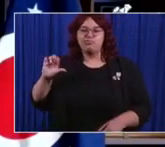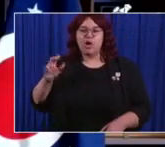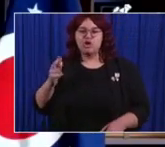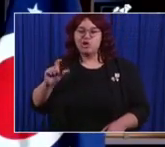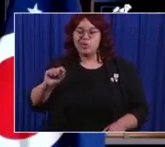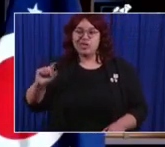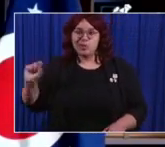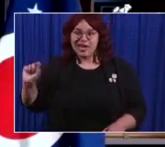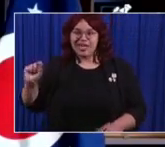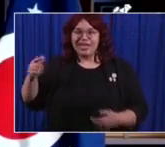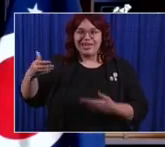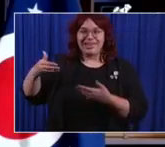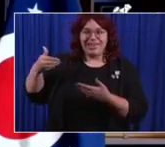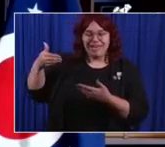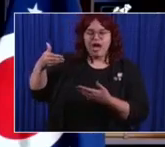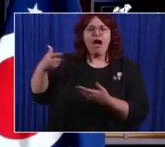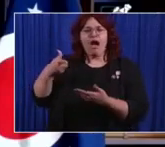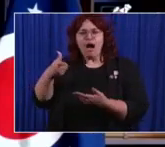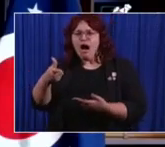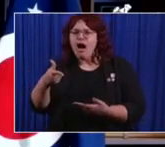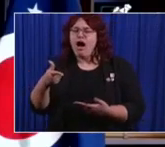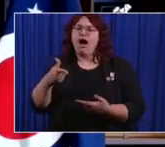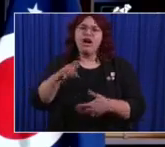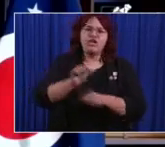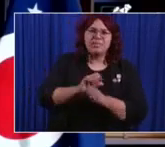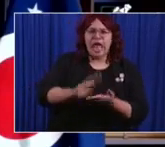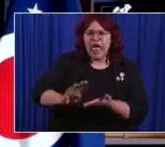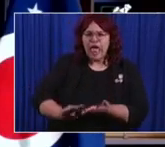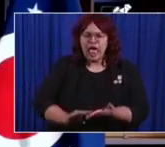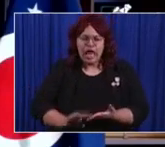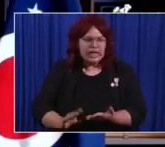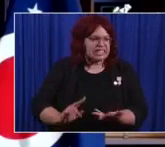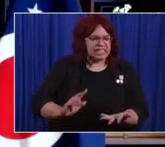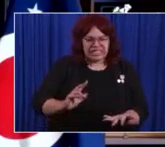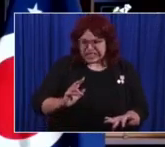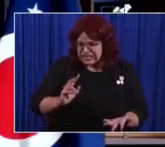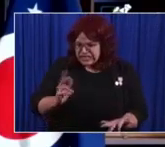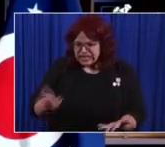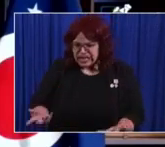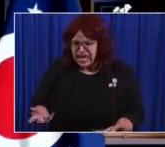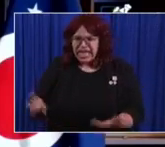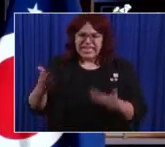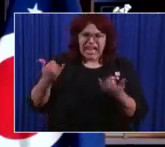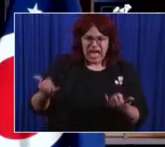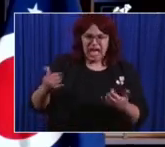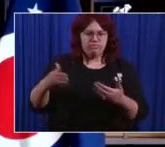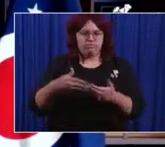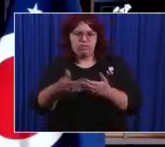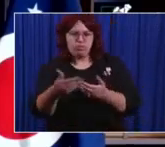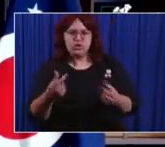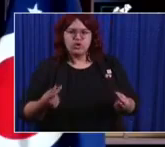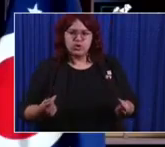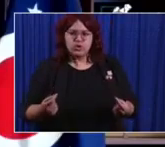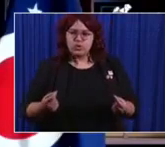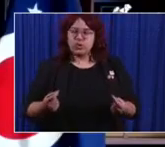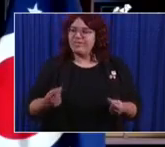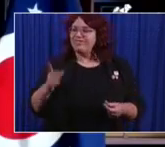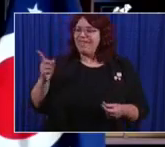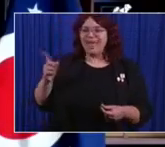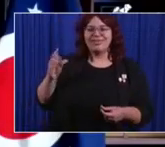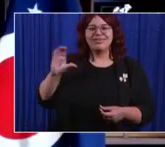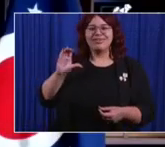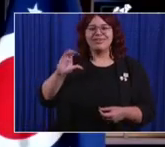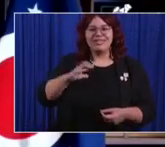not just the job training issues, but things like childcare, transportation, and the like. But all this is reverting back to